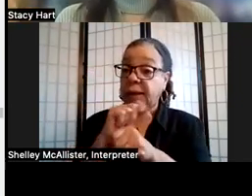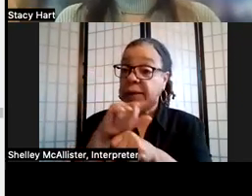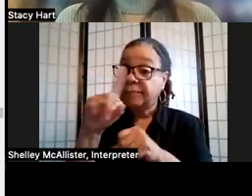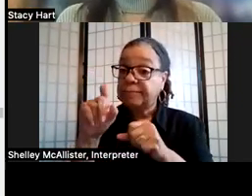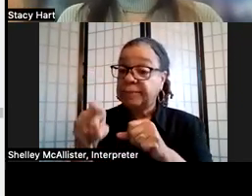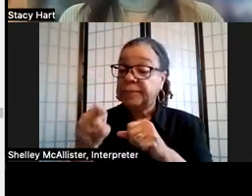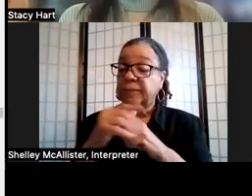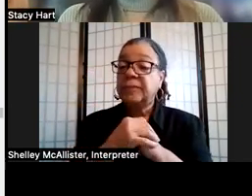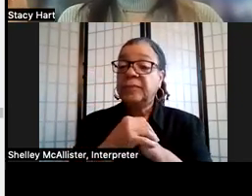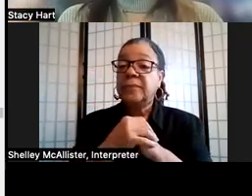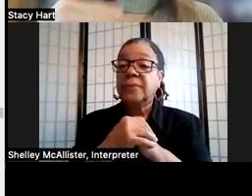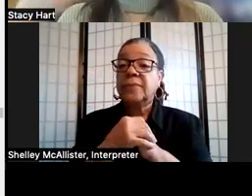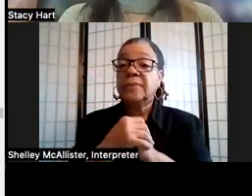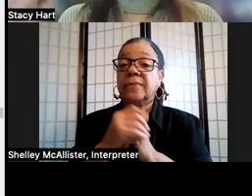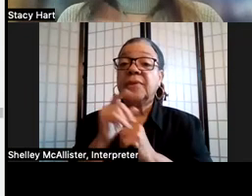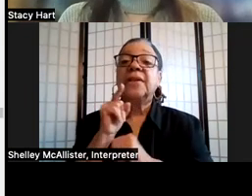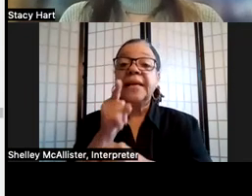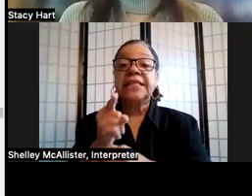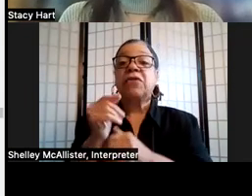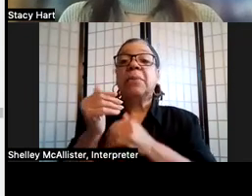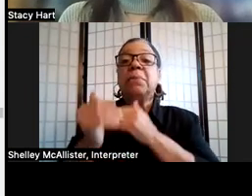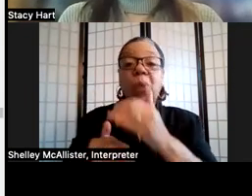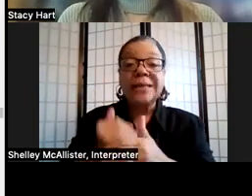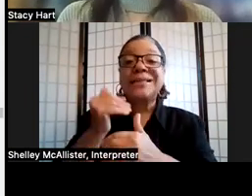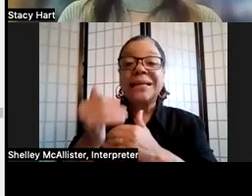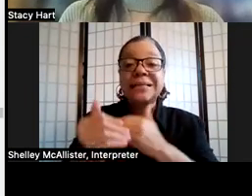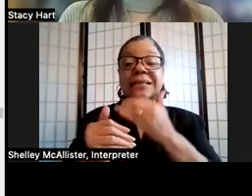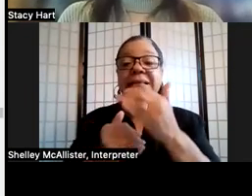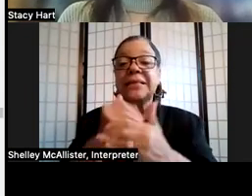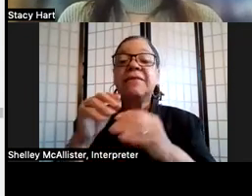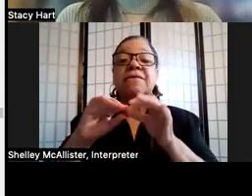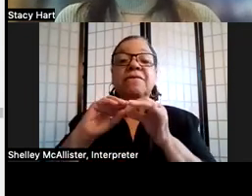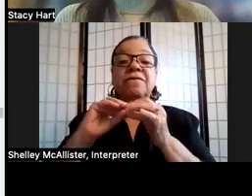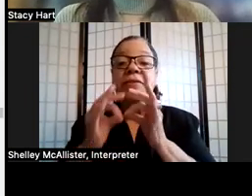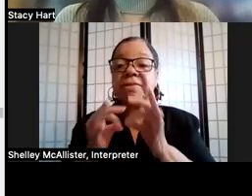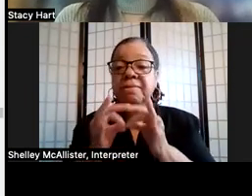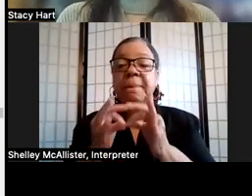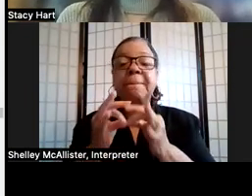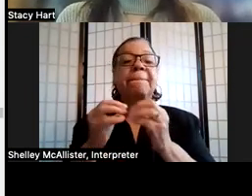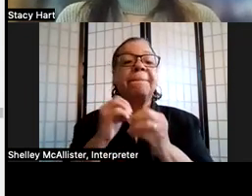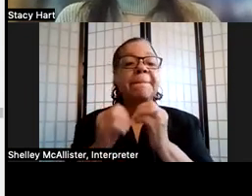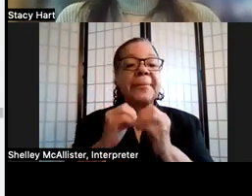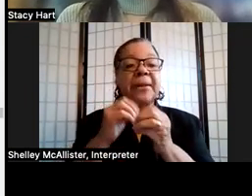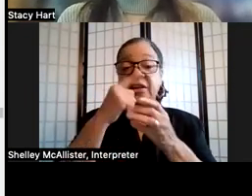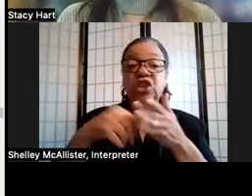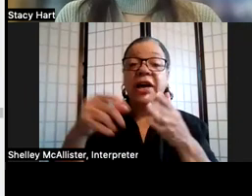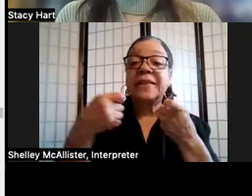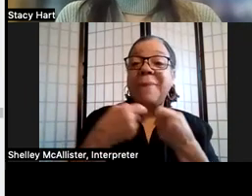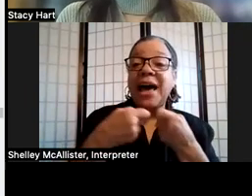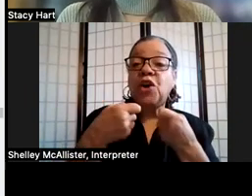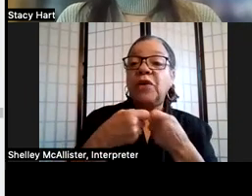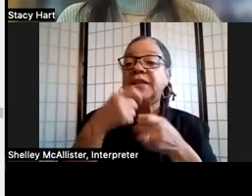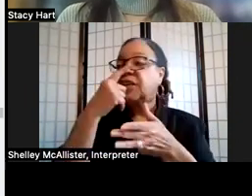there a process for maintenance? Checking the batteries, checking the system